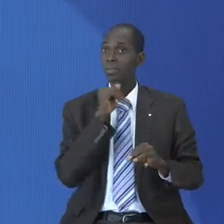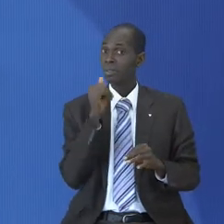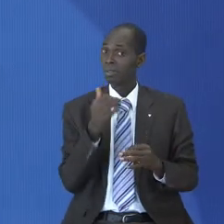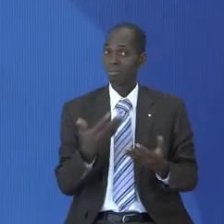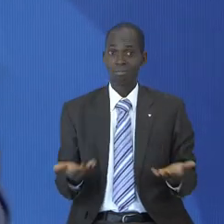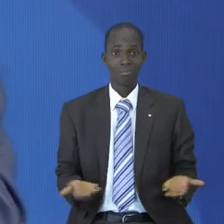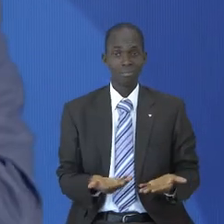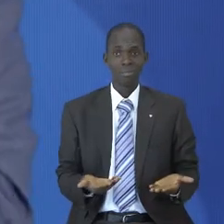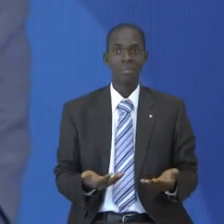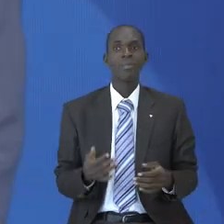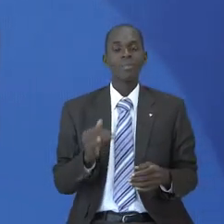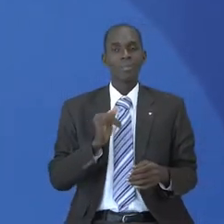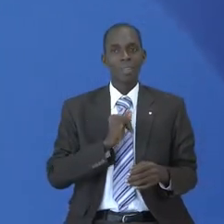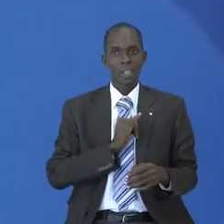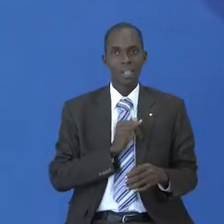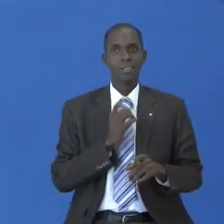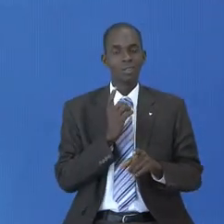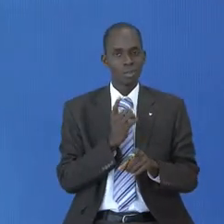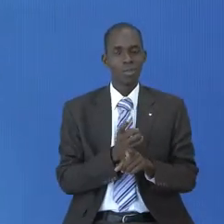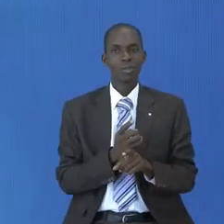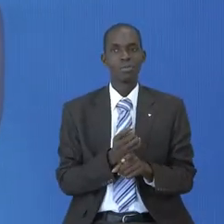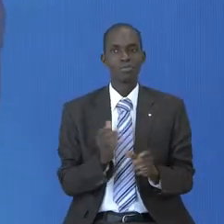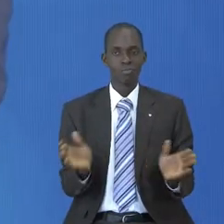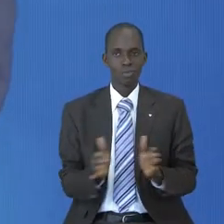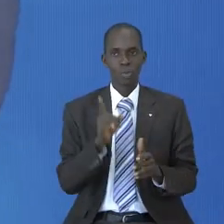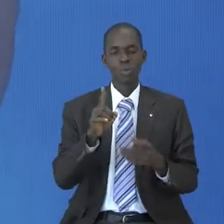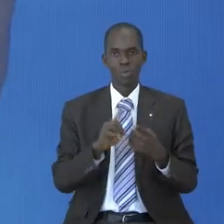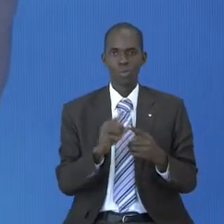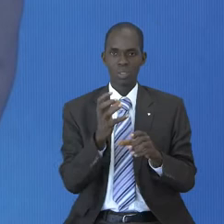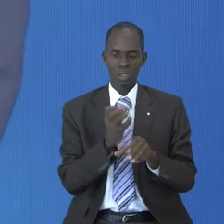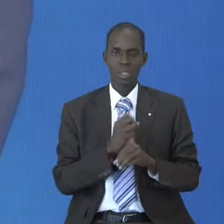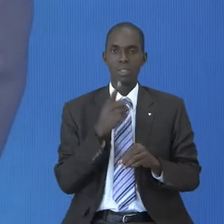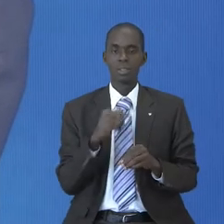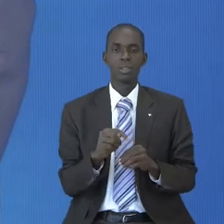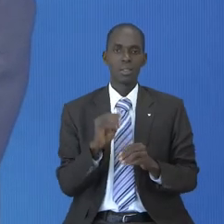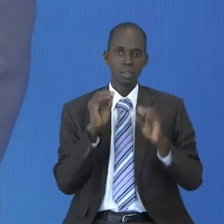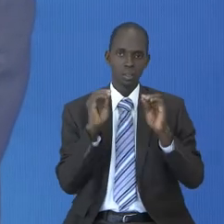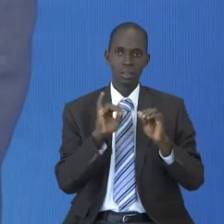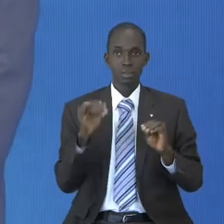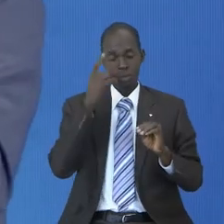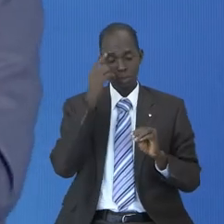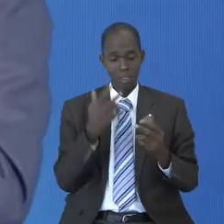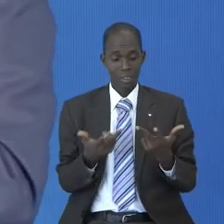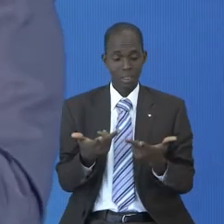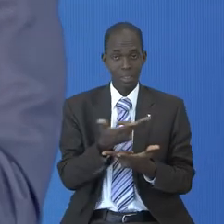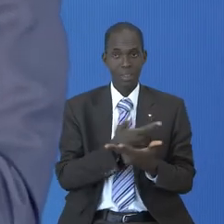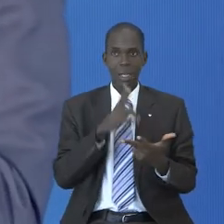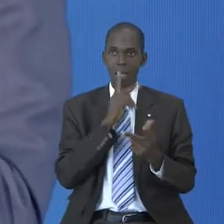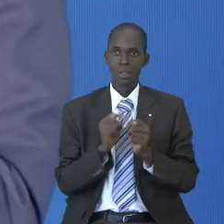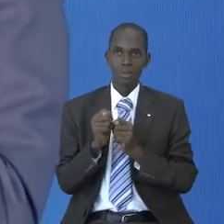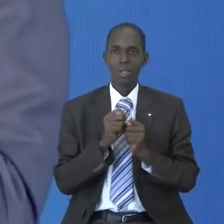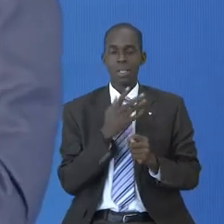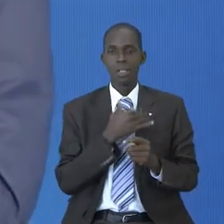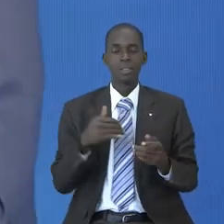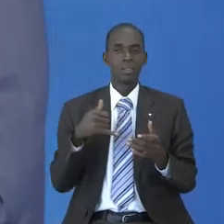humbly plead that you get hold of the message, because the three are together and they will bless